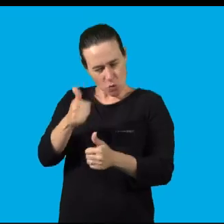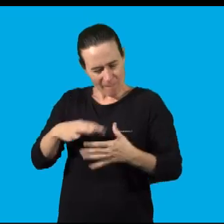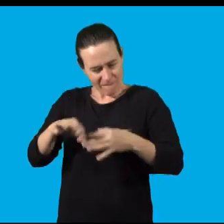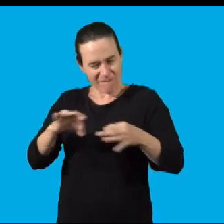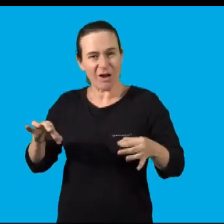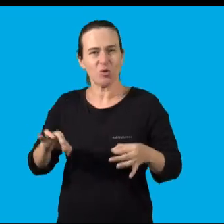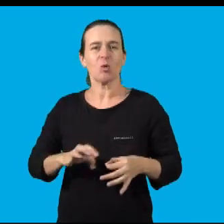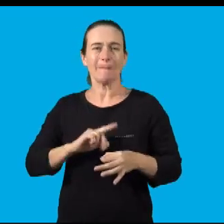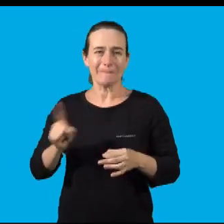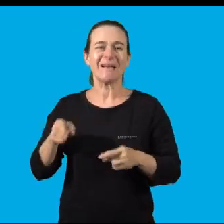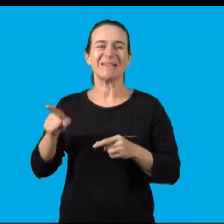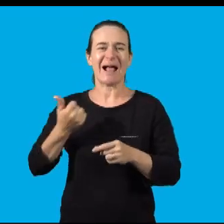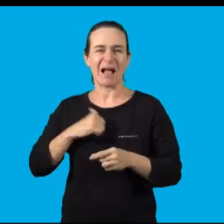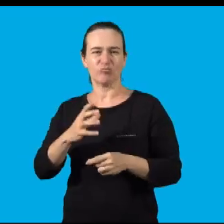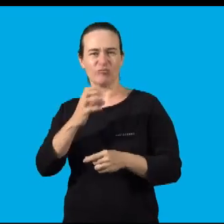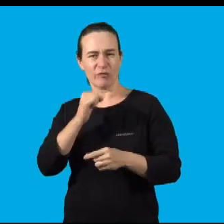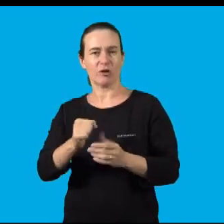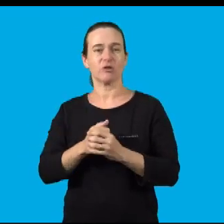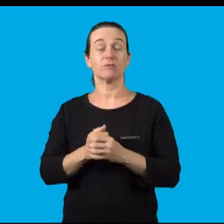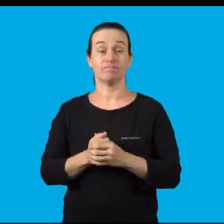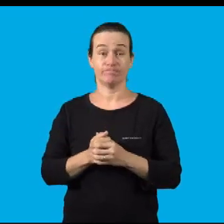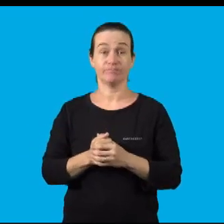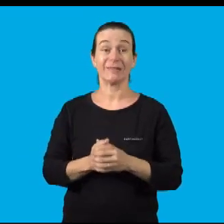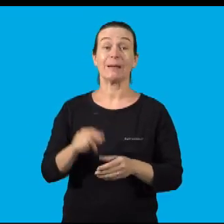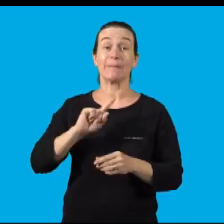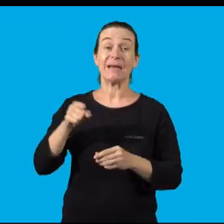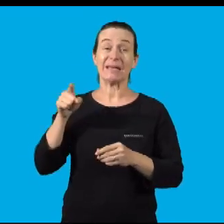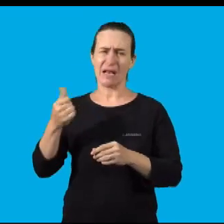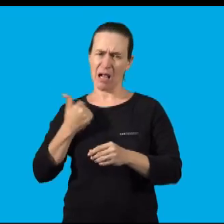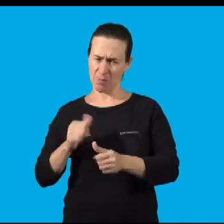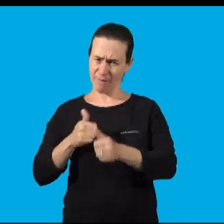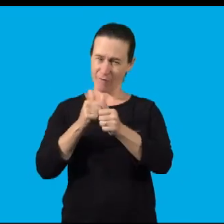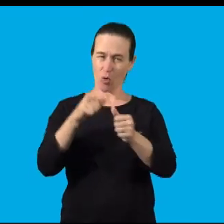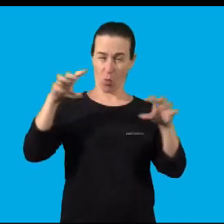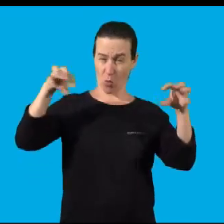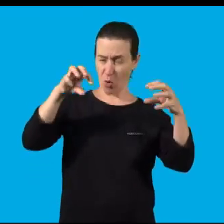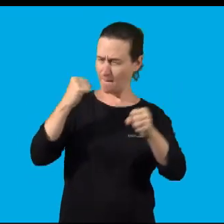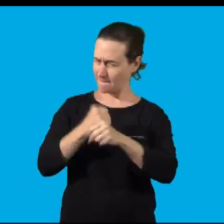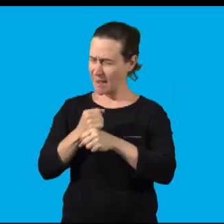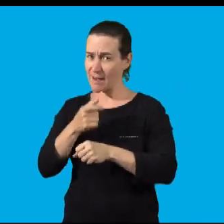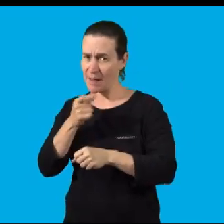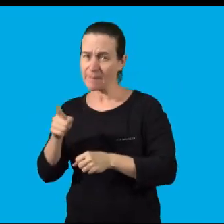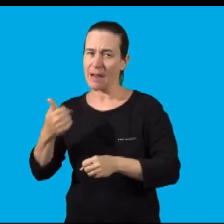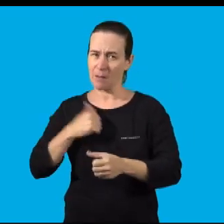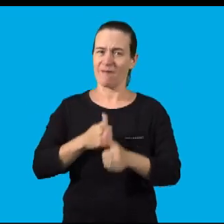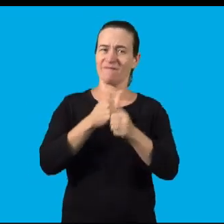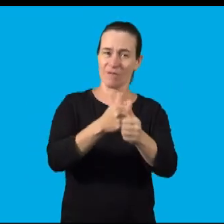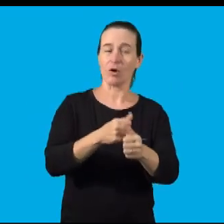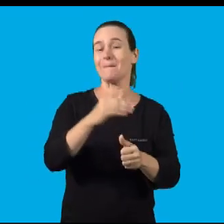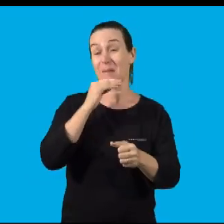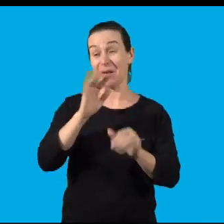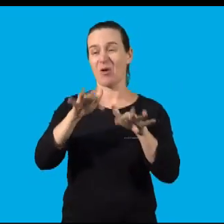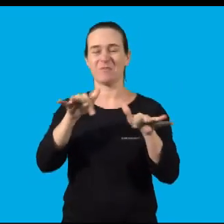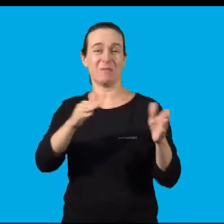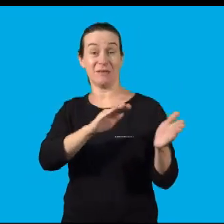as he wants to ensure the validity of the ghost's claims leads to the deaths of multiple characters, including his